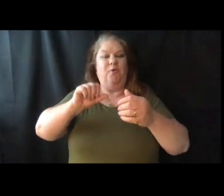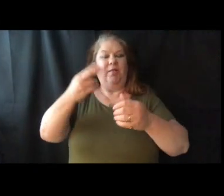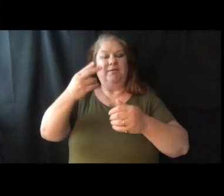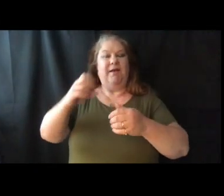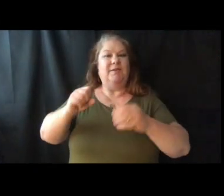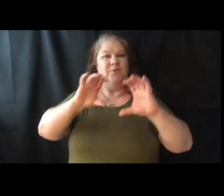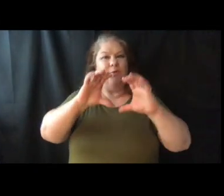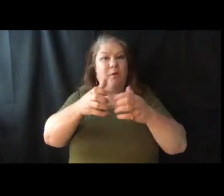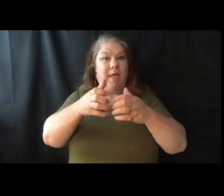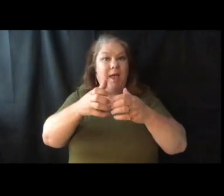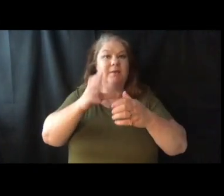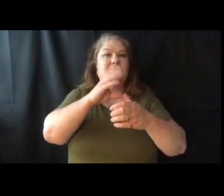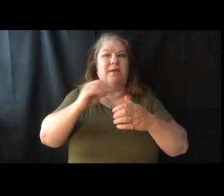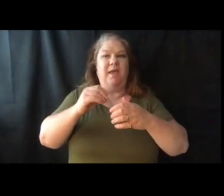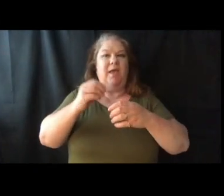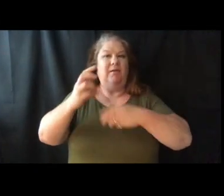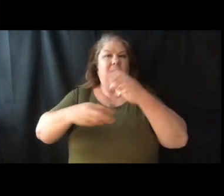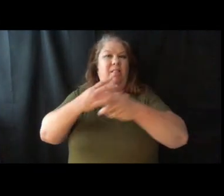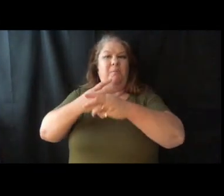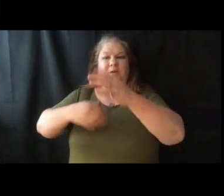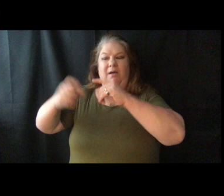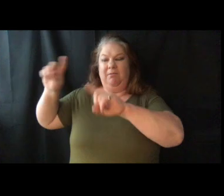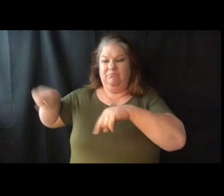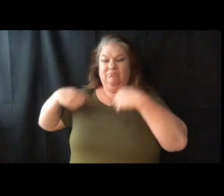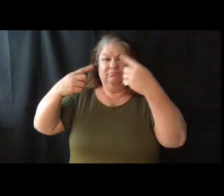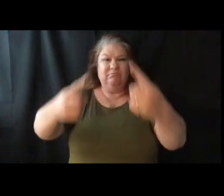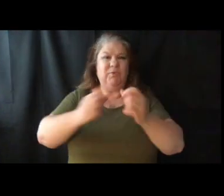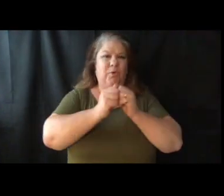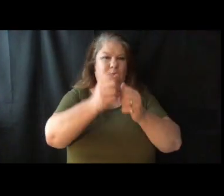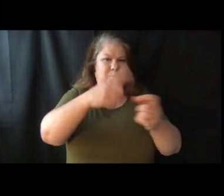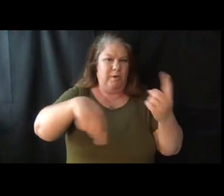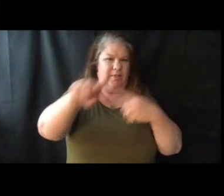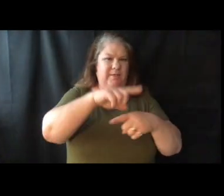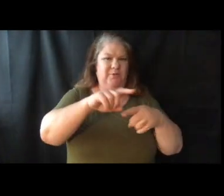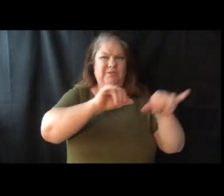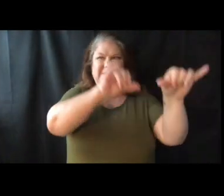you, just as mine are with me today.